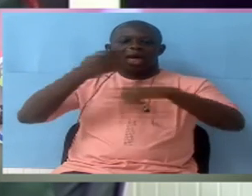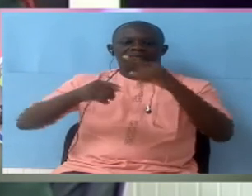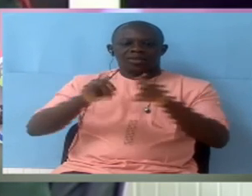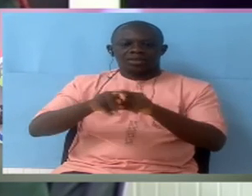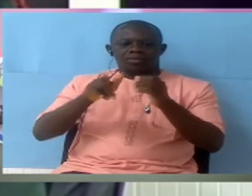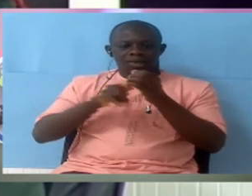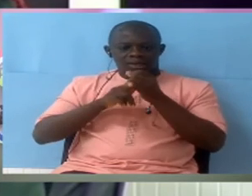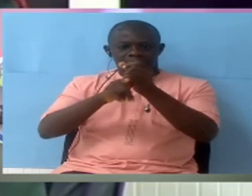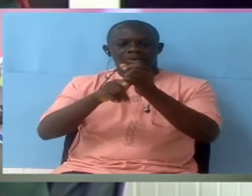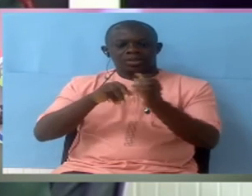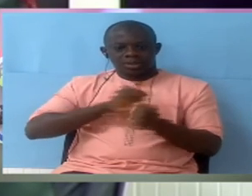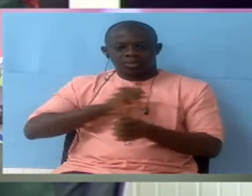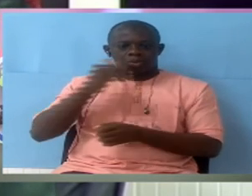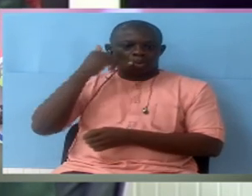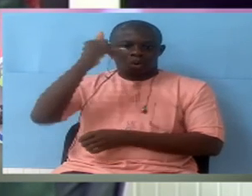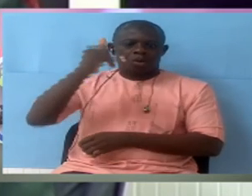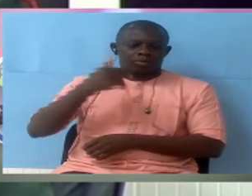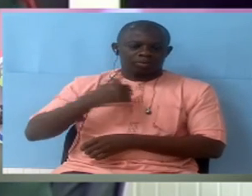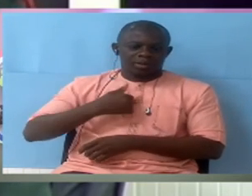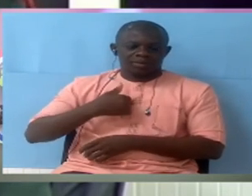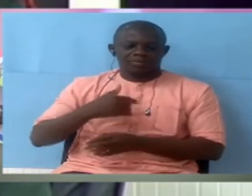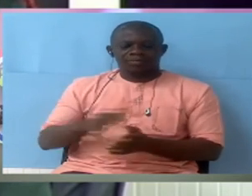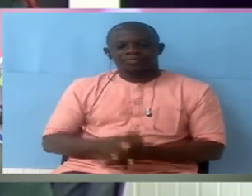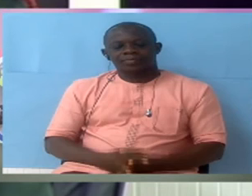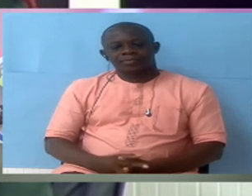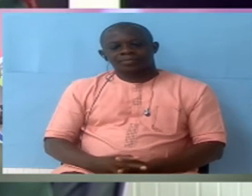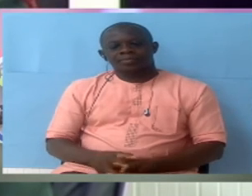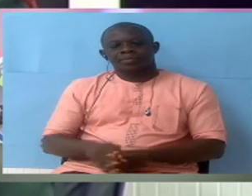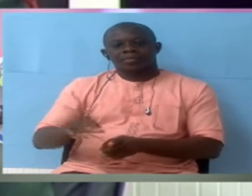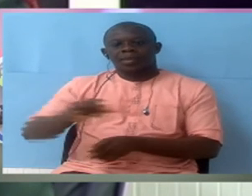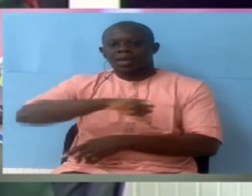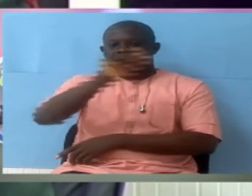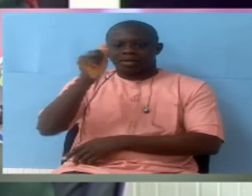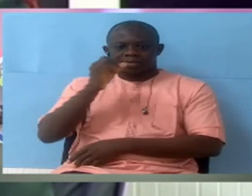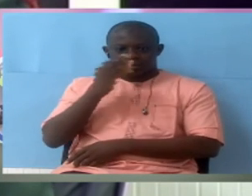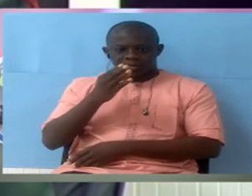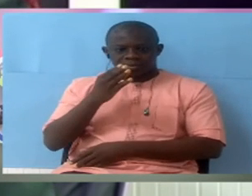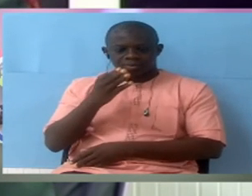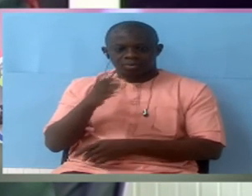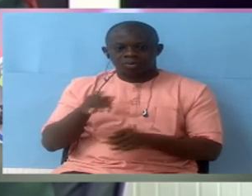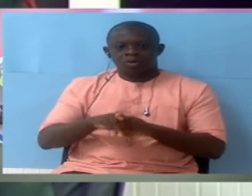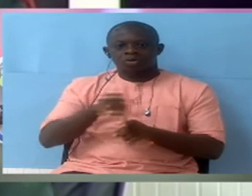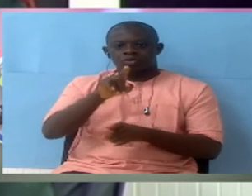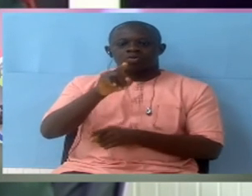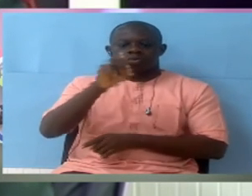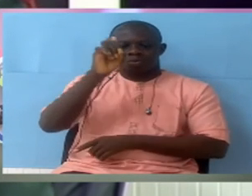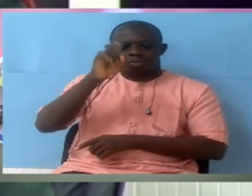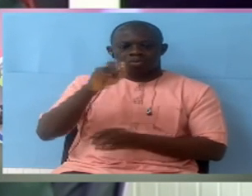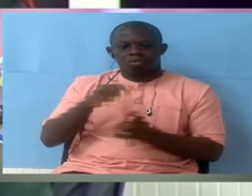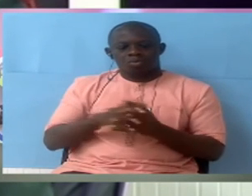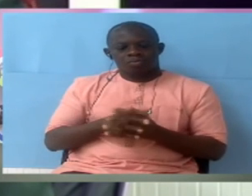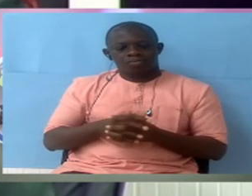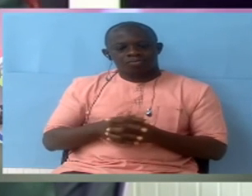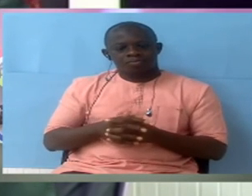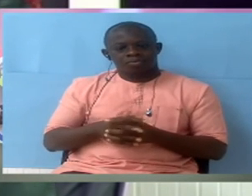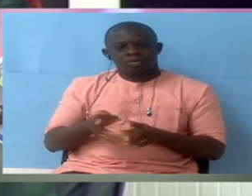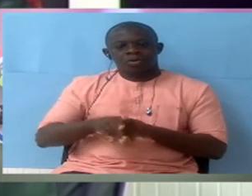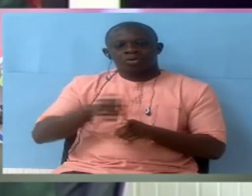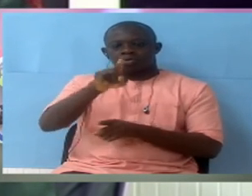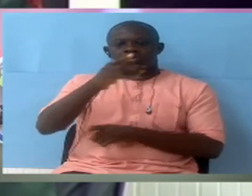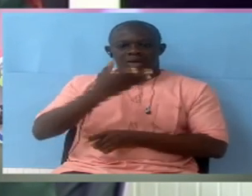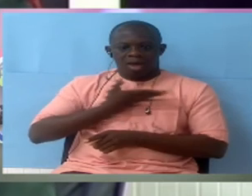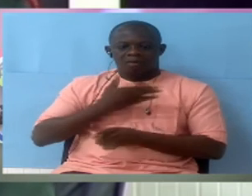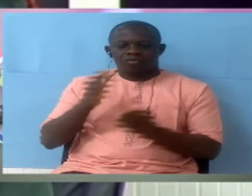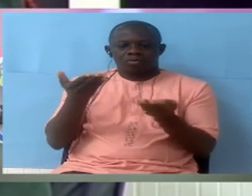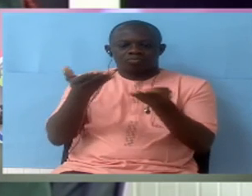called me. Gannaaw gi ci la ma député mbi daldi o. And say that you have to bury Almamo